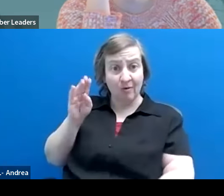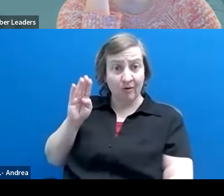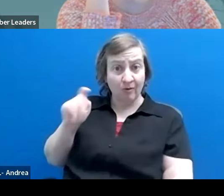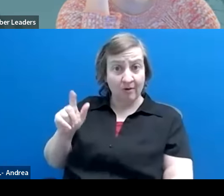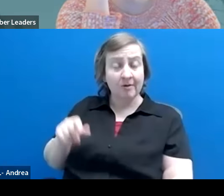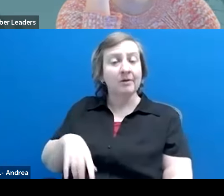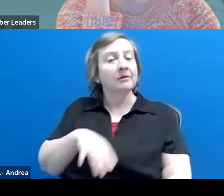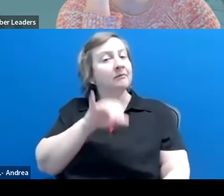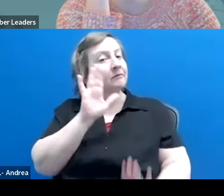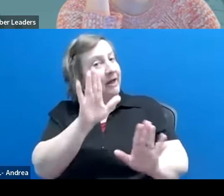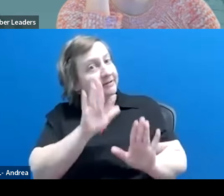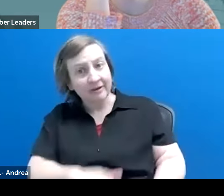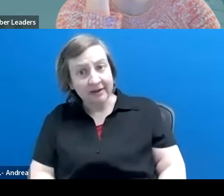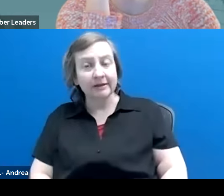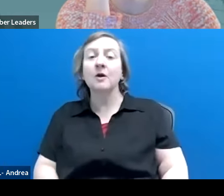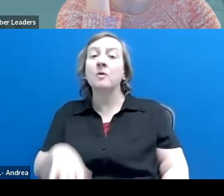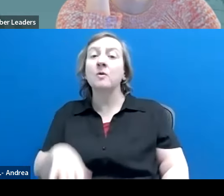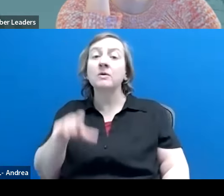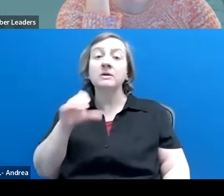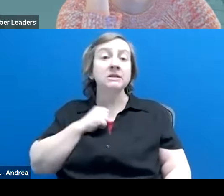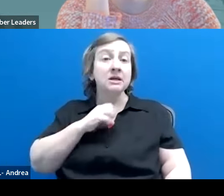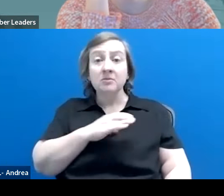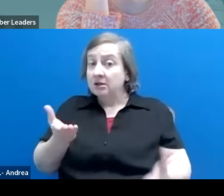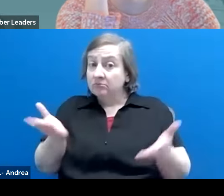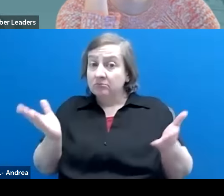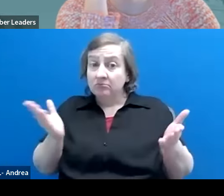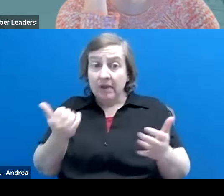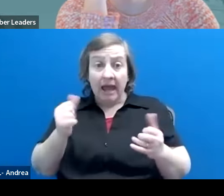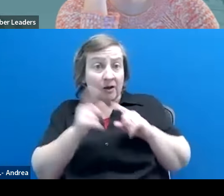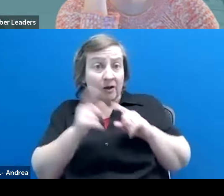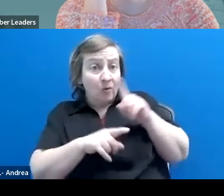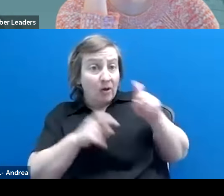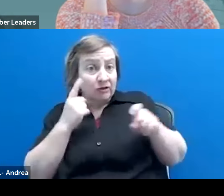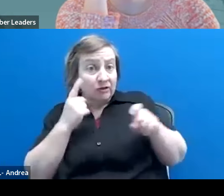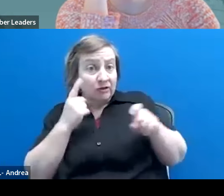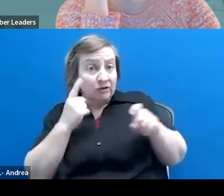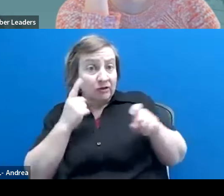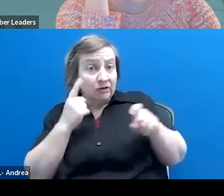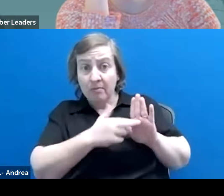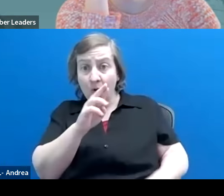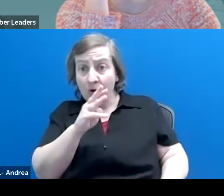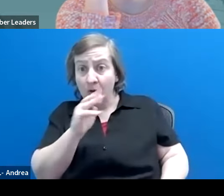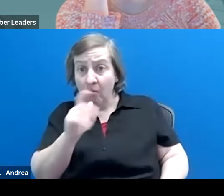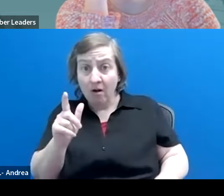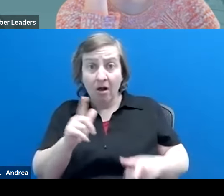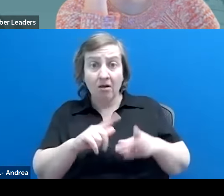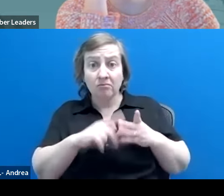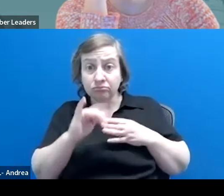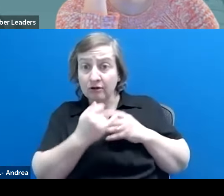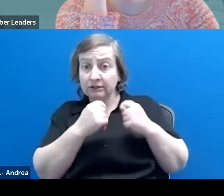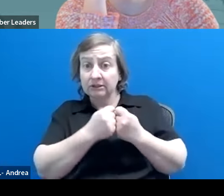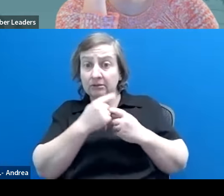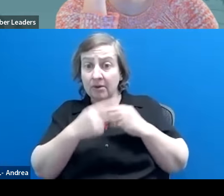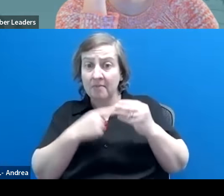Thank you. So steering committee members, any questions for Representative Orwell or the project team about this ad